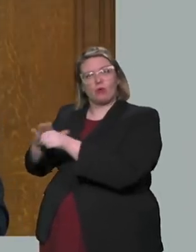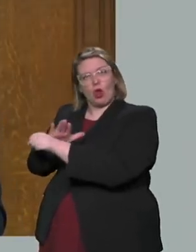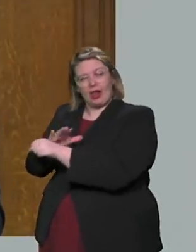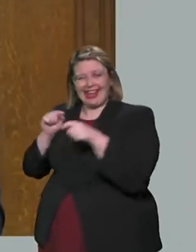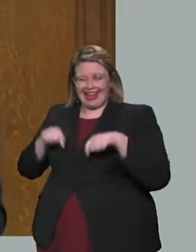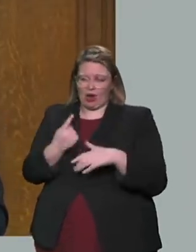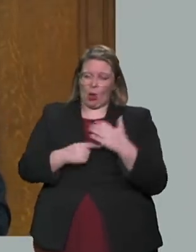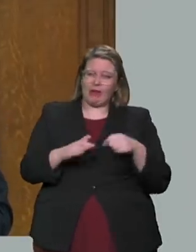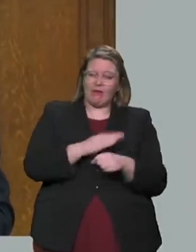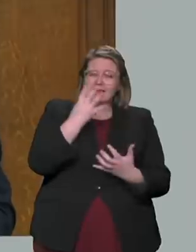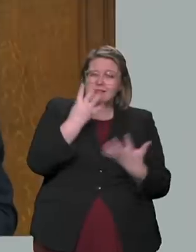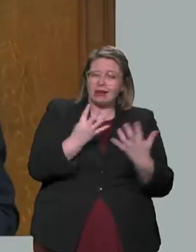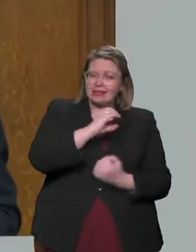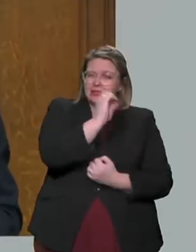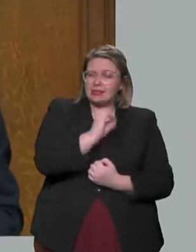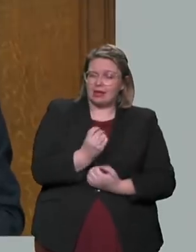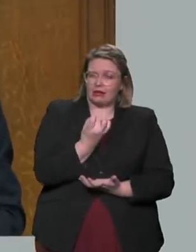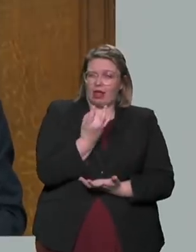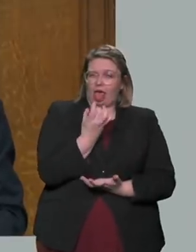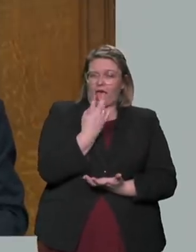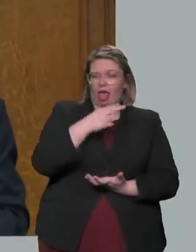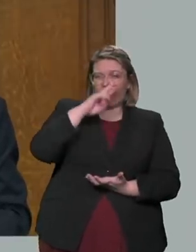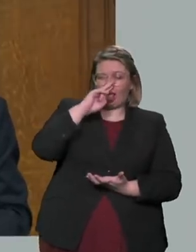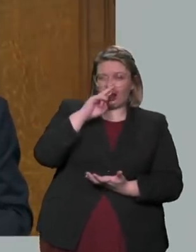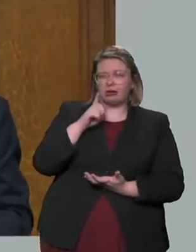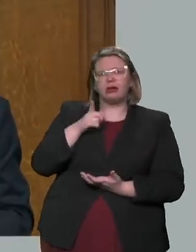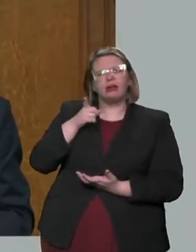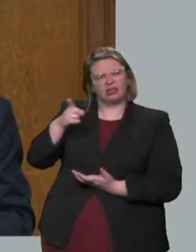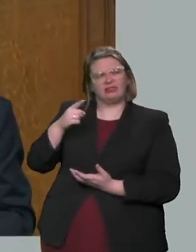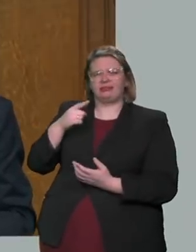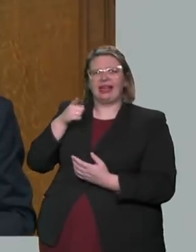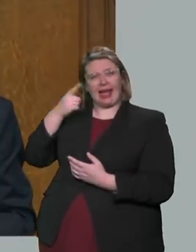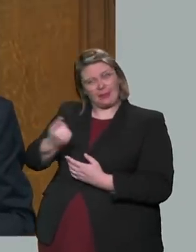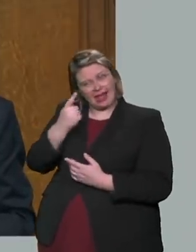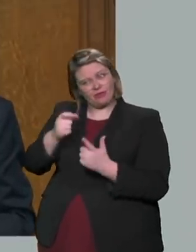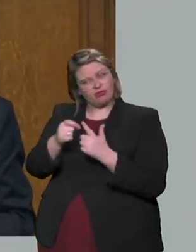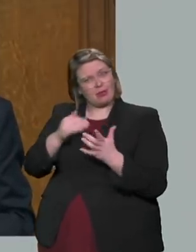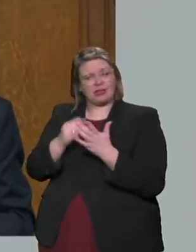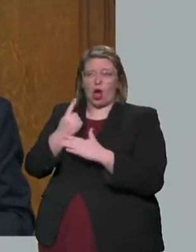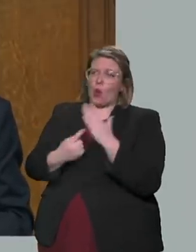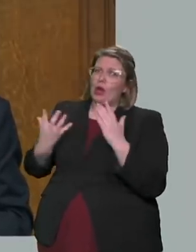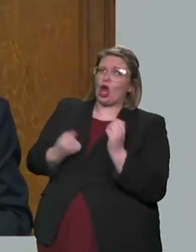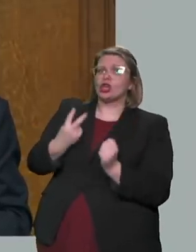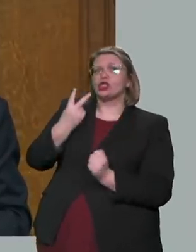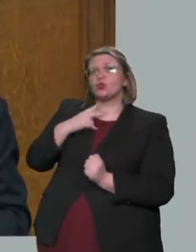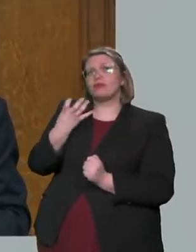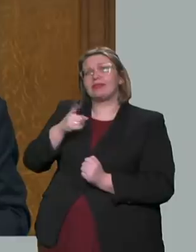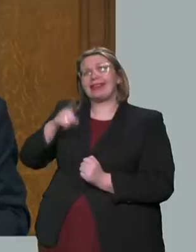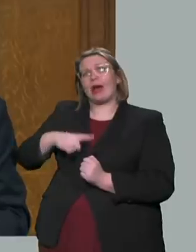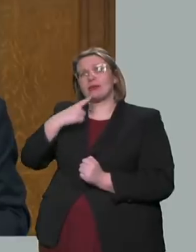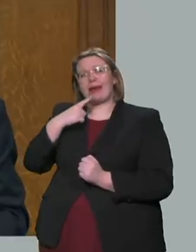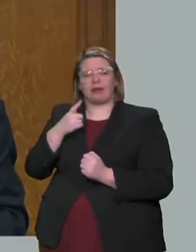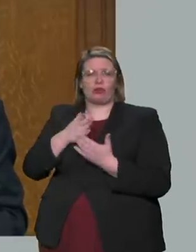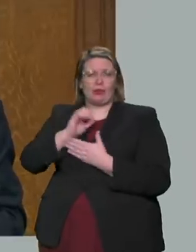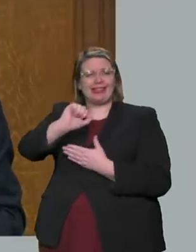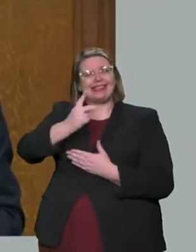asked the Prime Minister if he thought earning £250,000 from his second job was chicken feed, how on earth does he